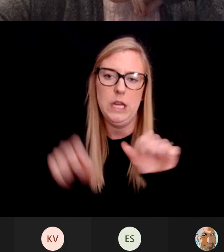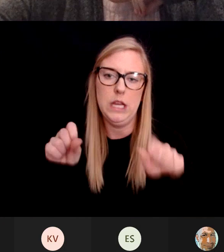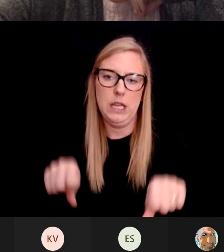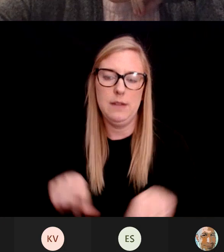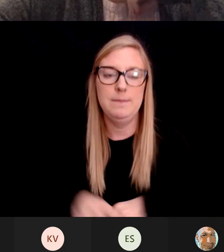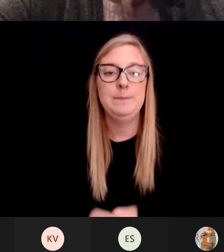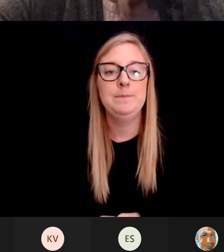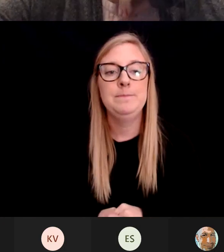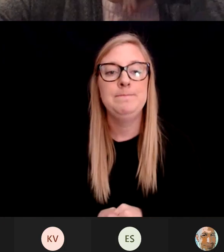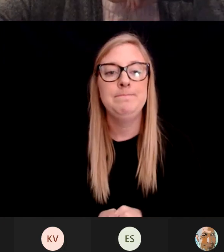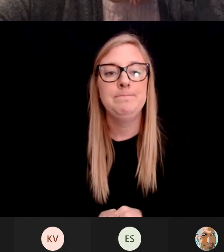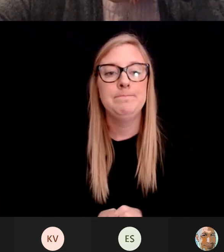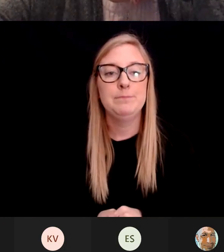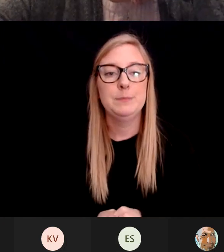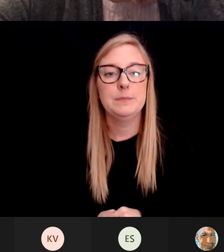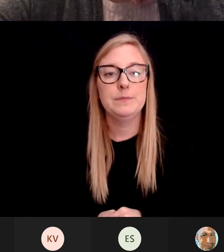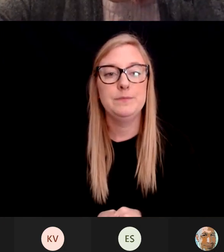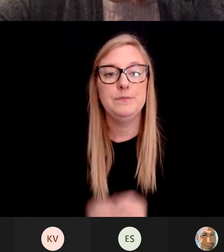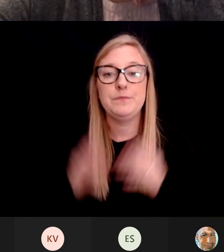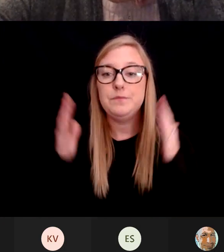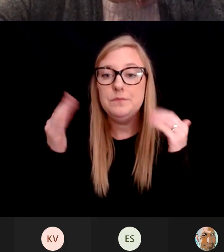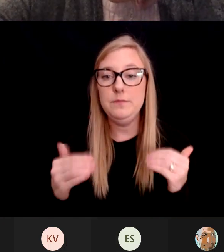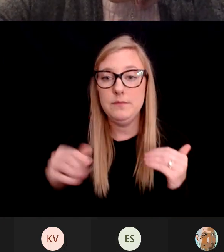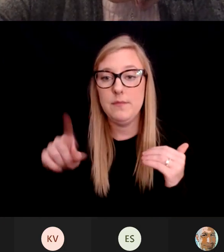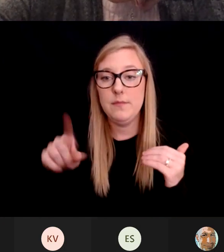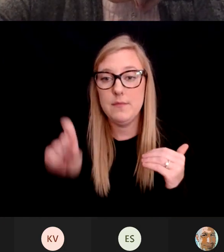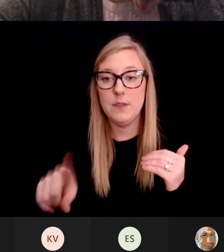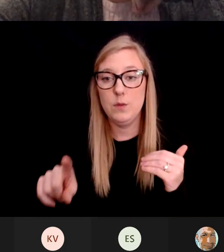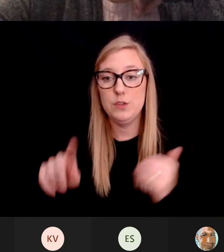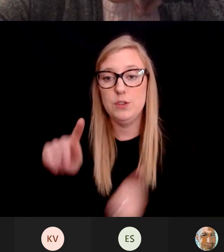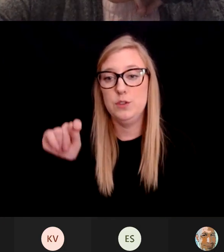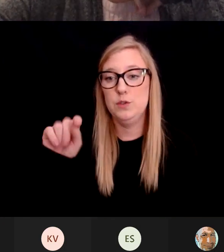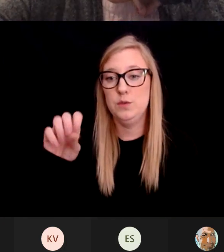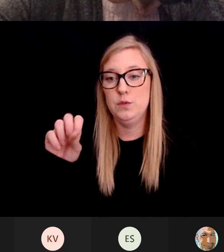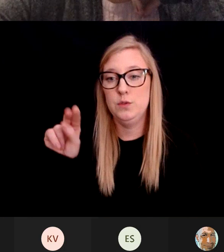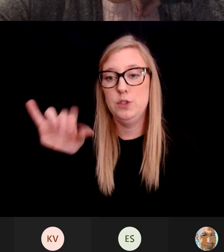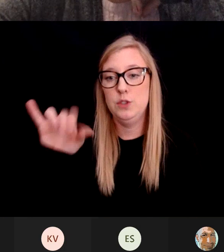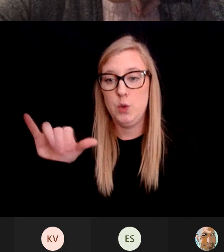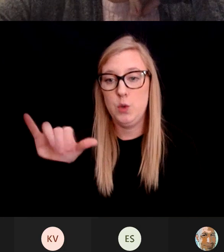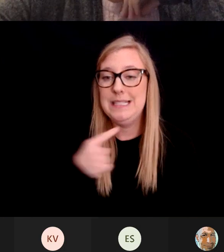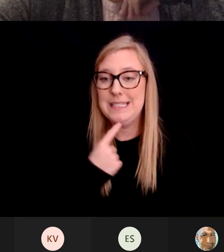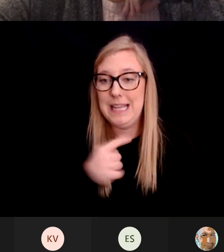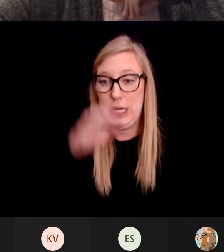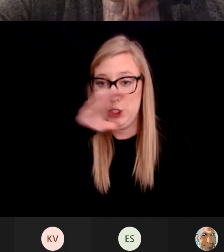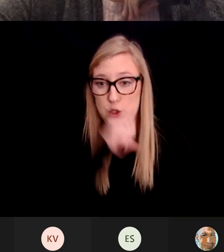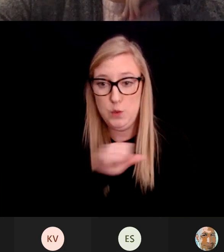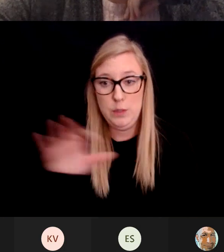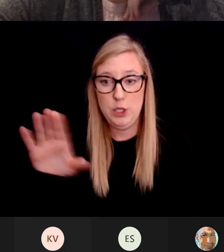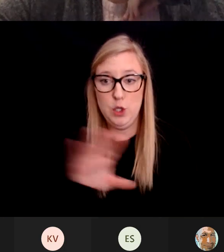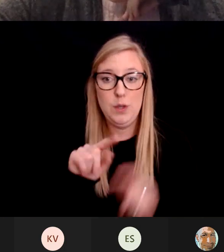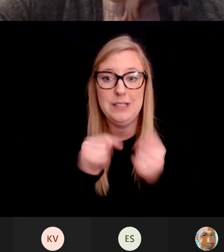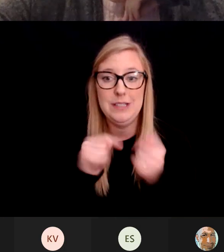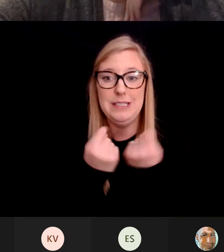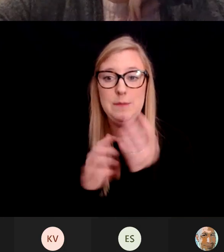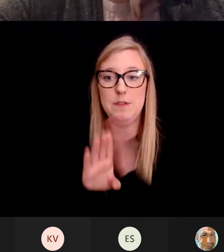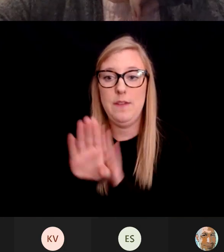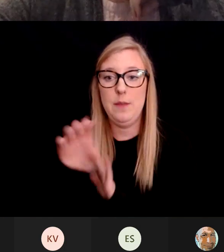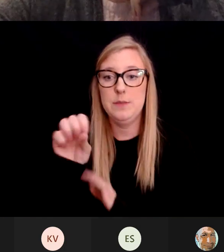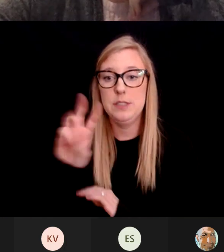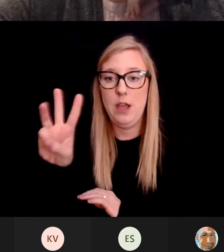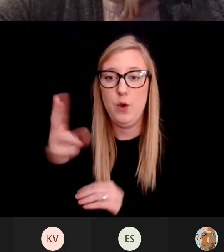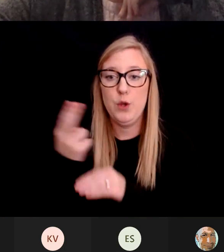All right. Next question. Tony asked, assuming your team develops software using Agile,